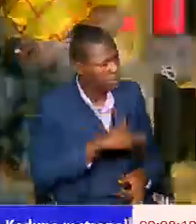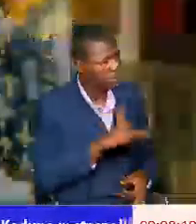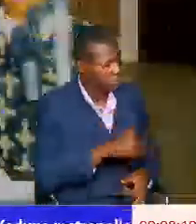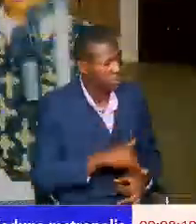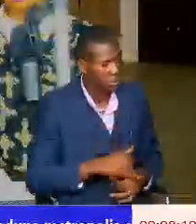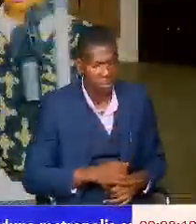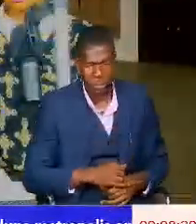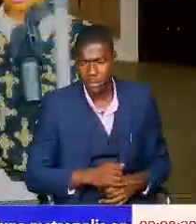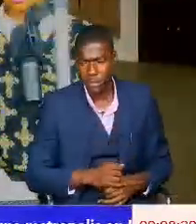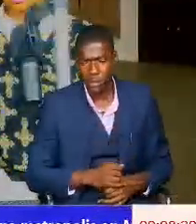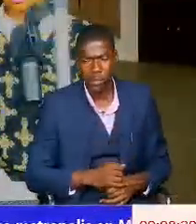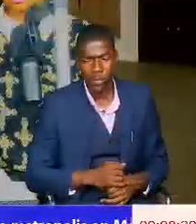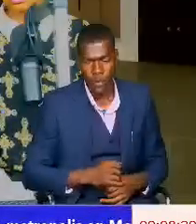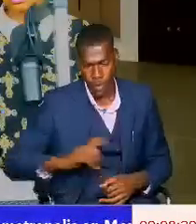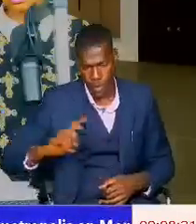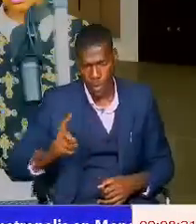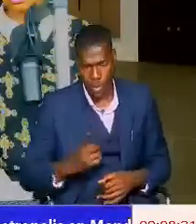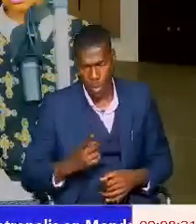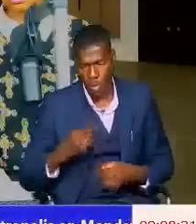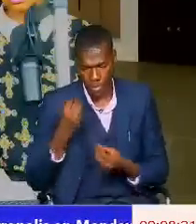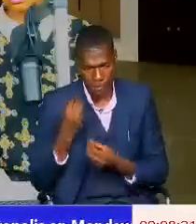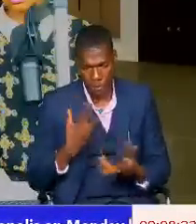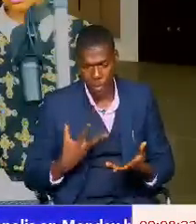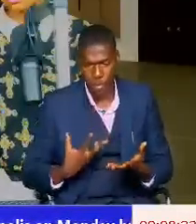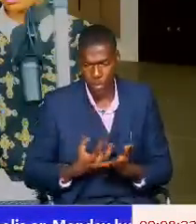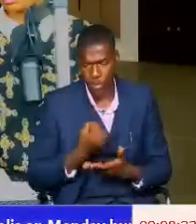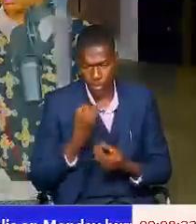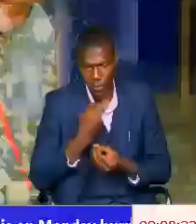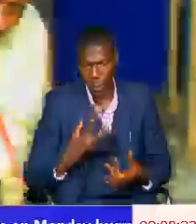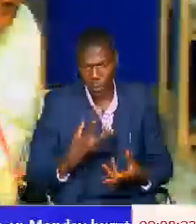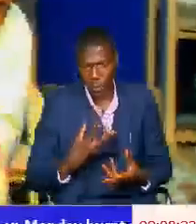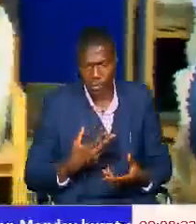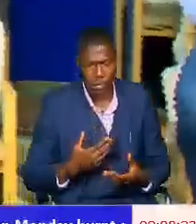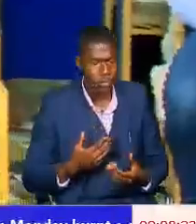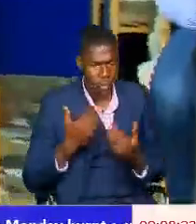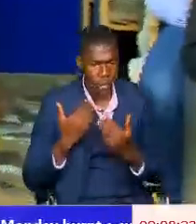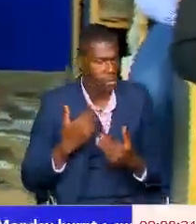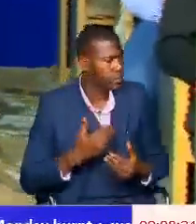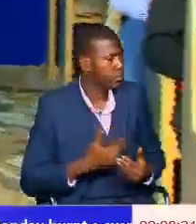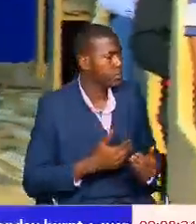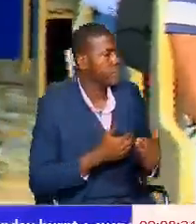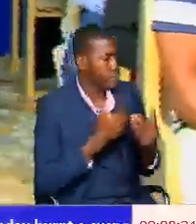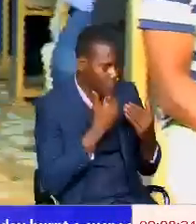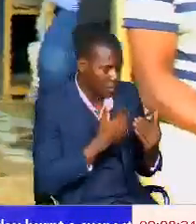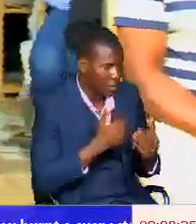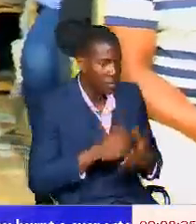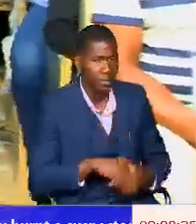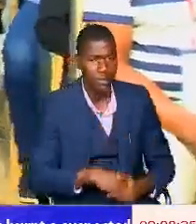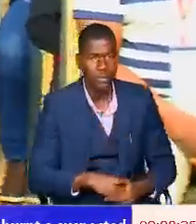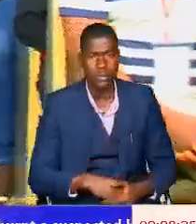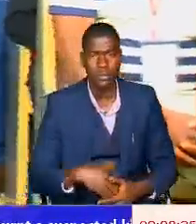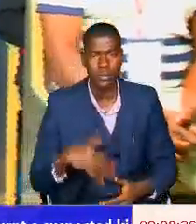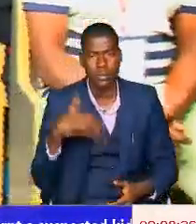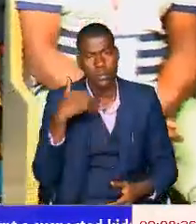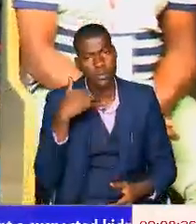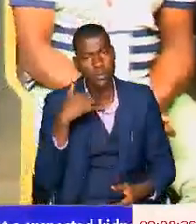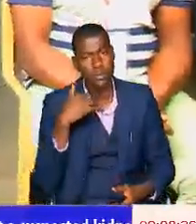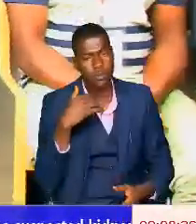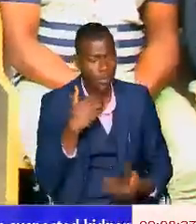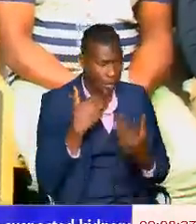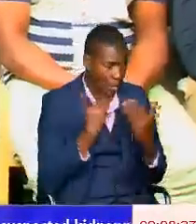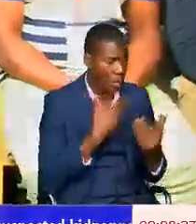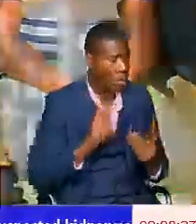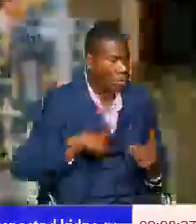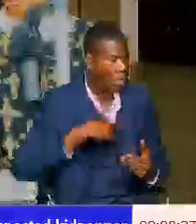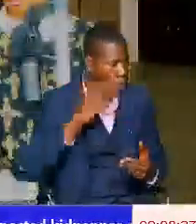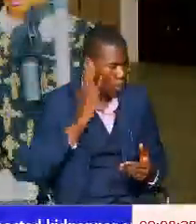Una, we can give update. Yes, sir. Thank you so much, Chairman MBA Buhari branch. Thank you, sir. We'll be